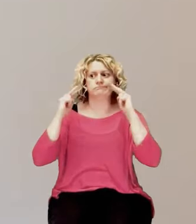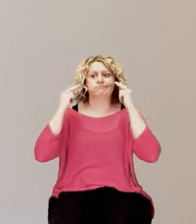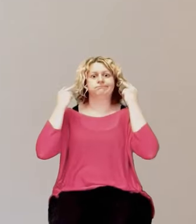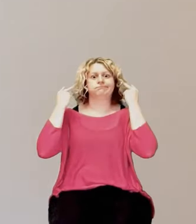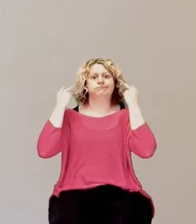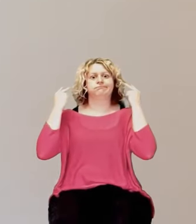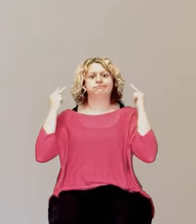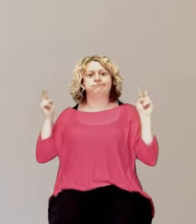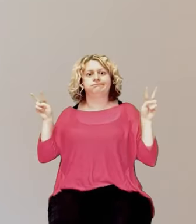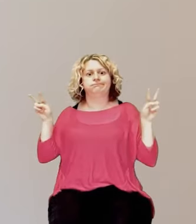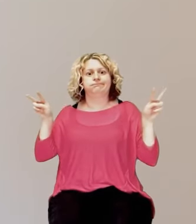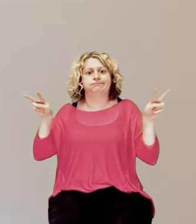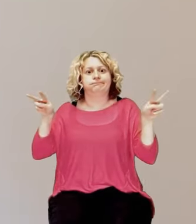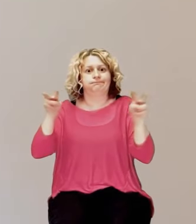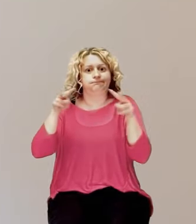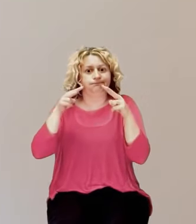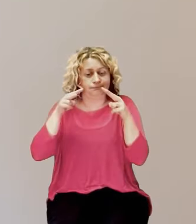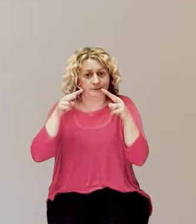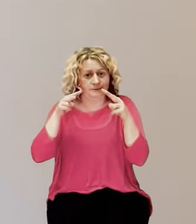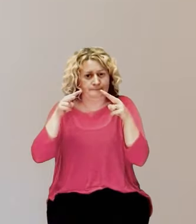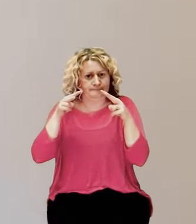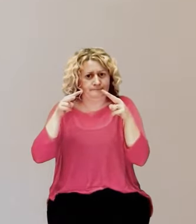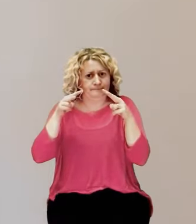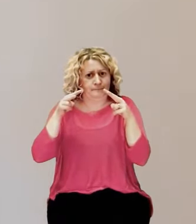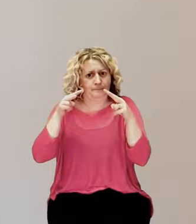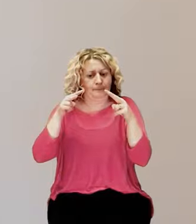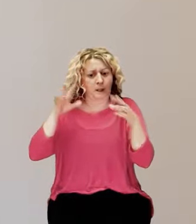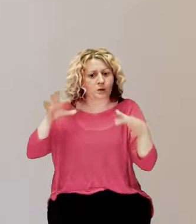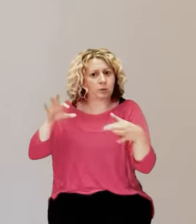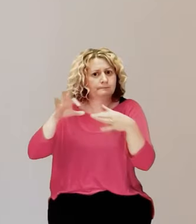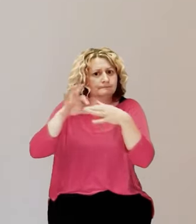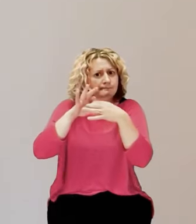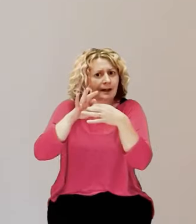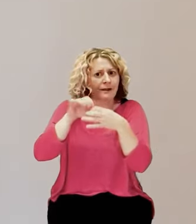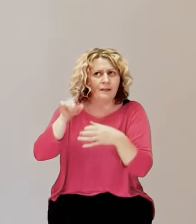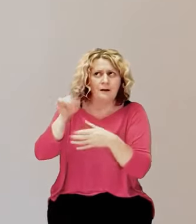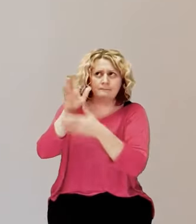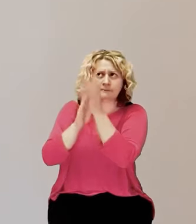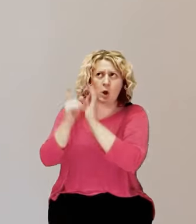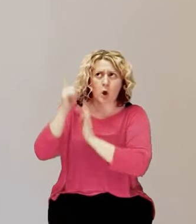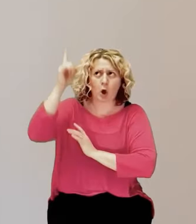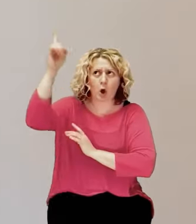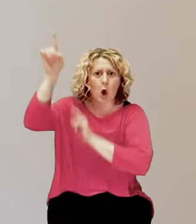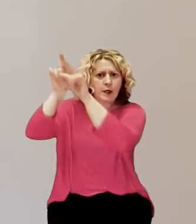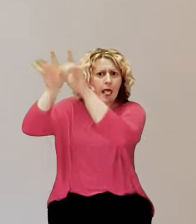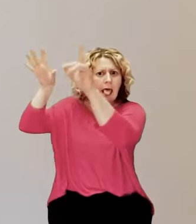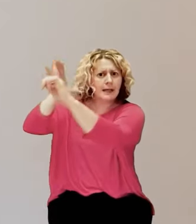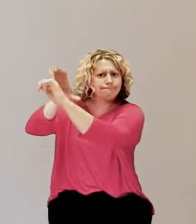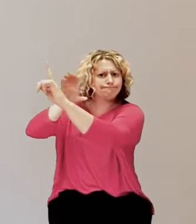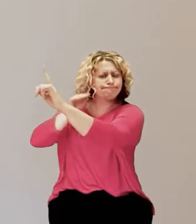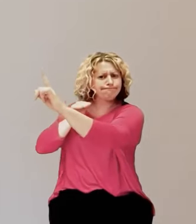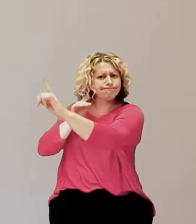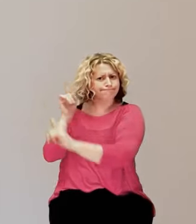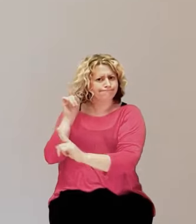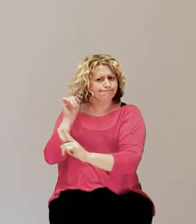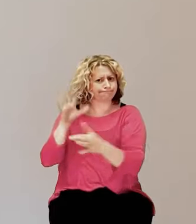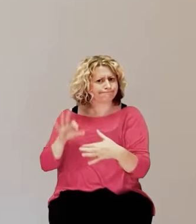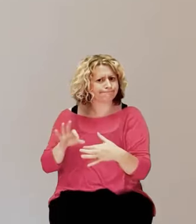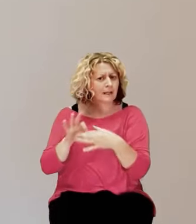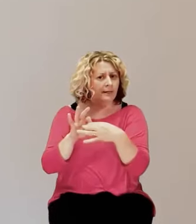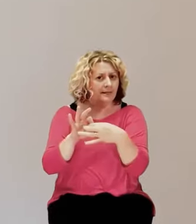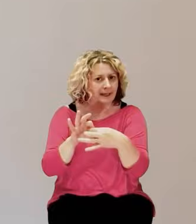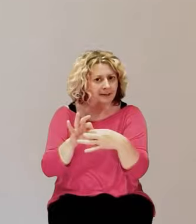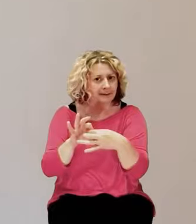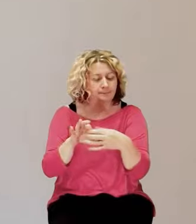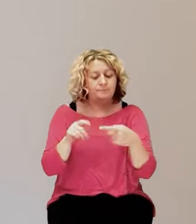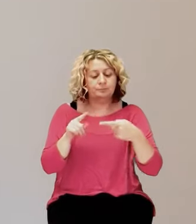does the power of godliness work? Three things. Here we go. Here's the first. Verse 11. For the grace